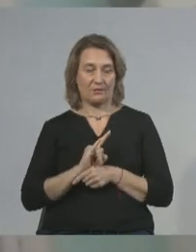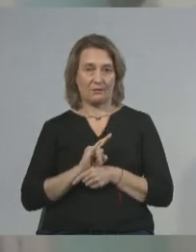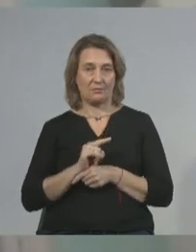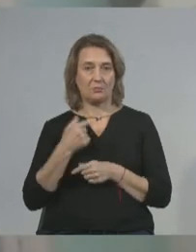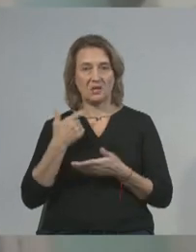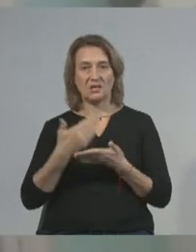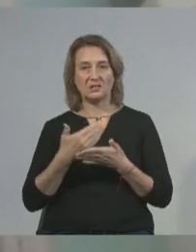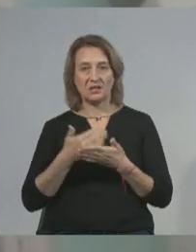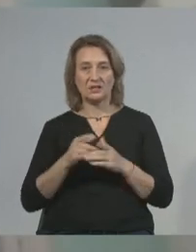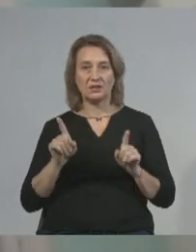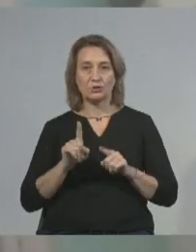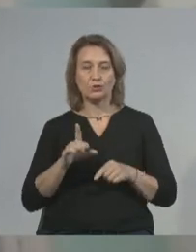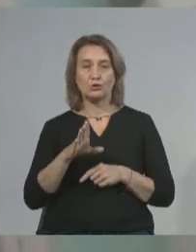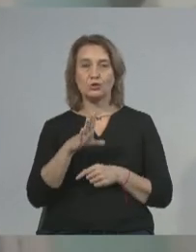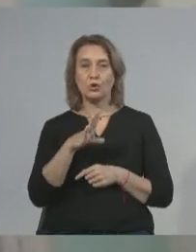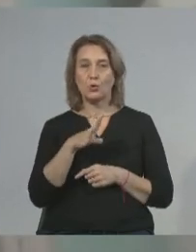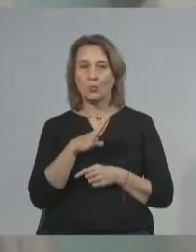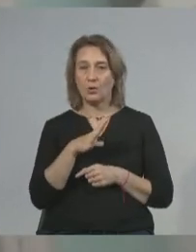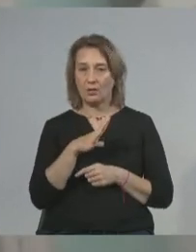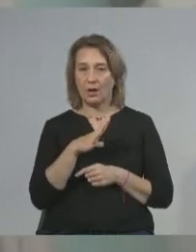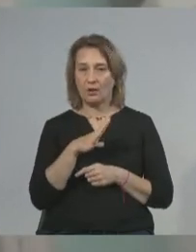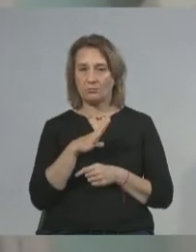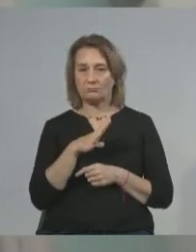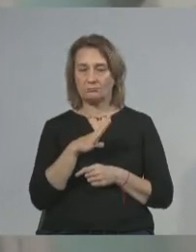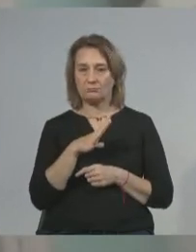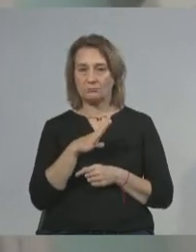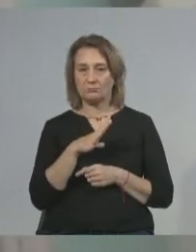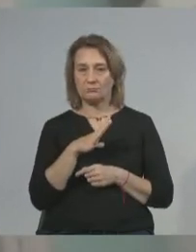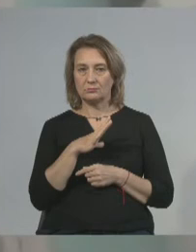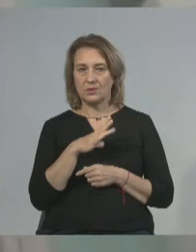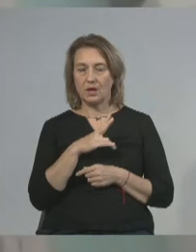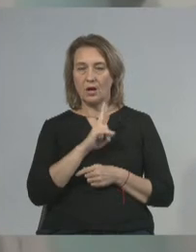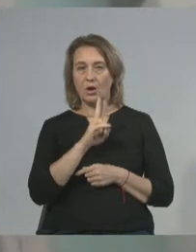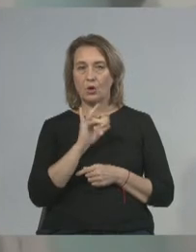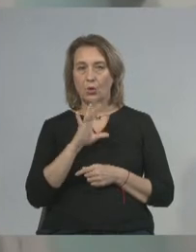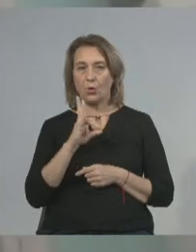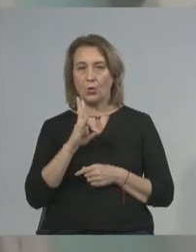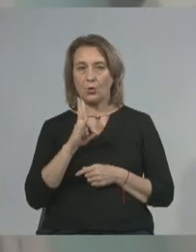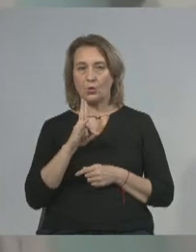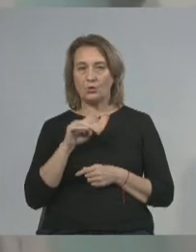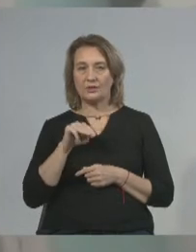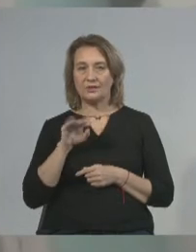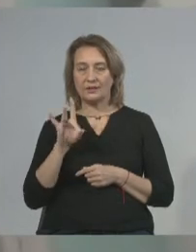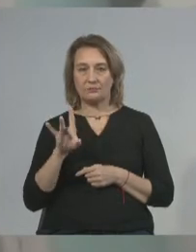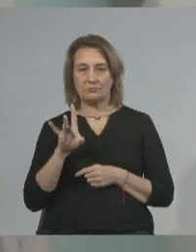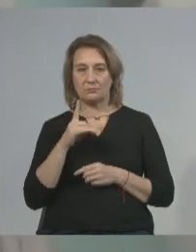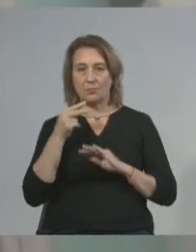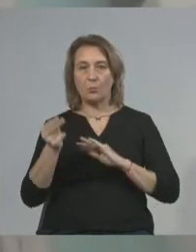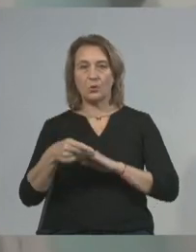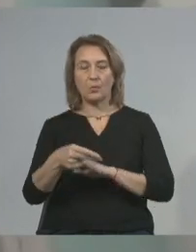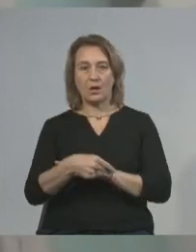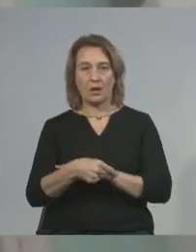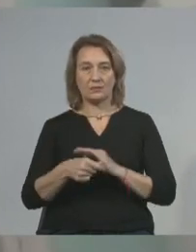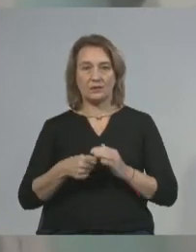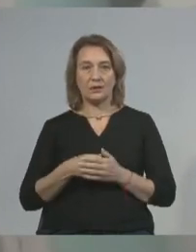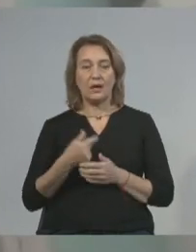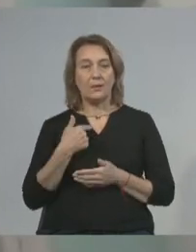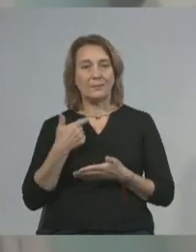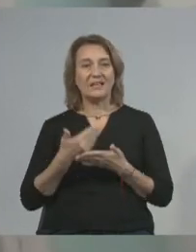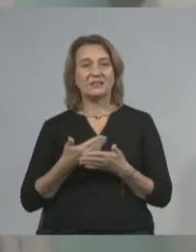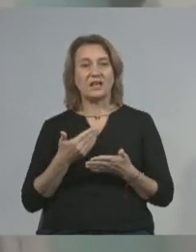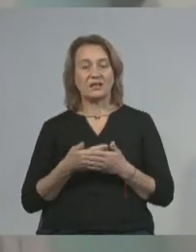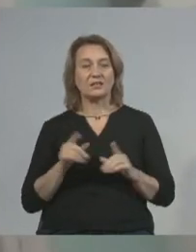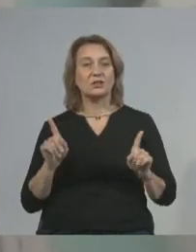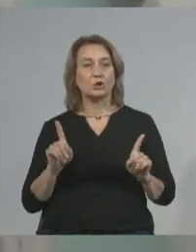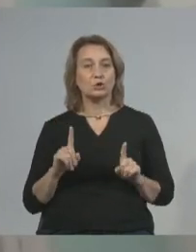wouldn't the thing is we always tend to uh to think of it in a negative uh way but i think with all the the